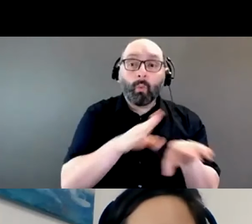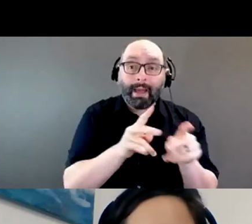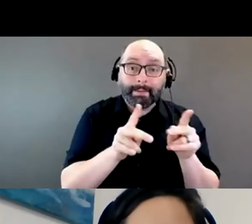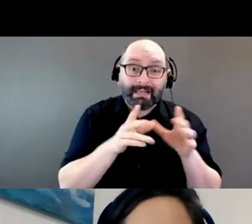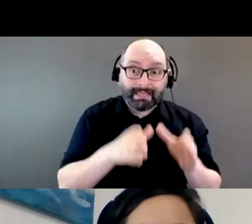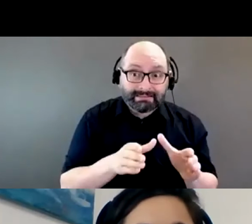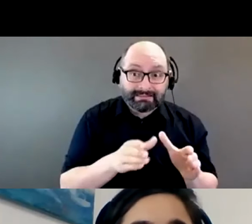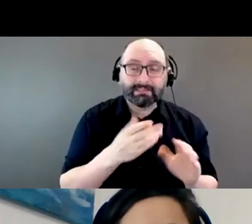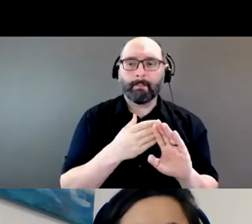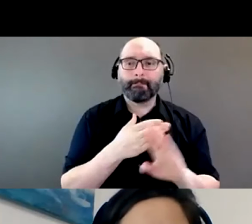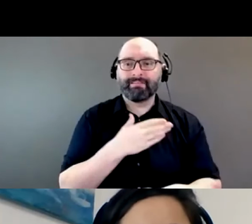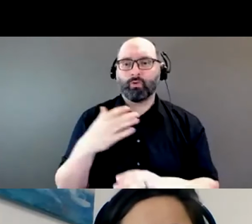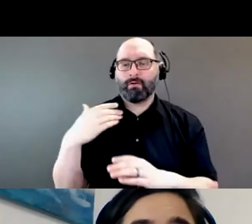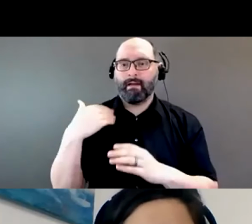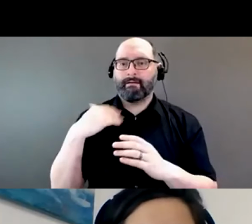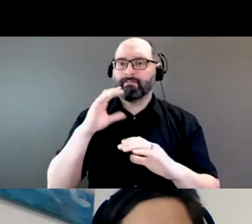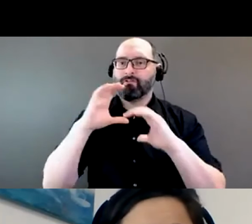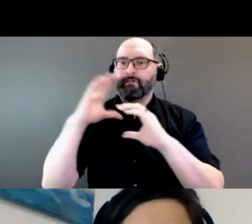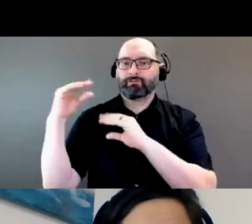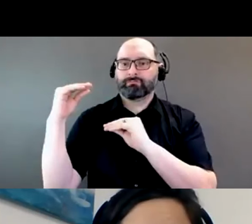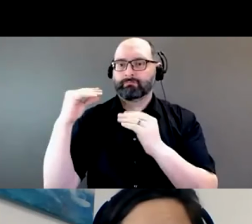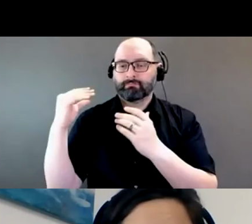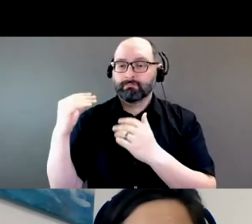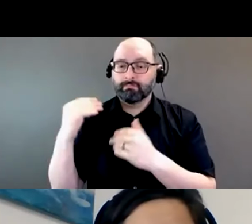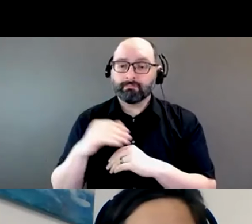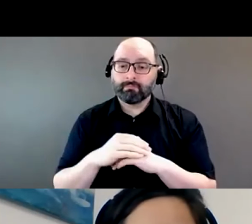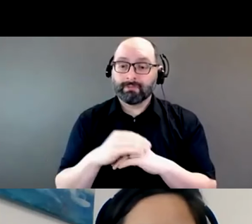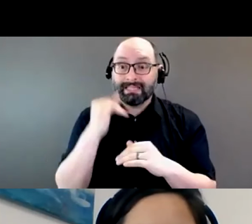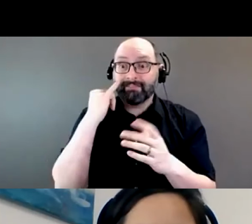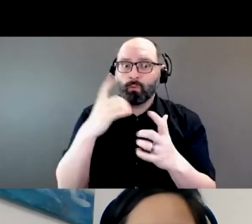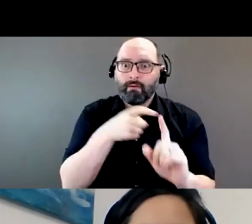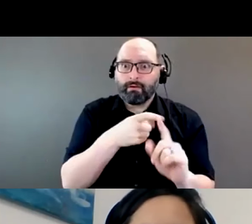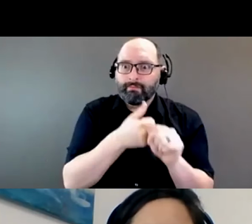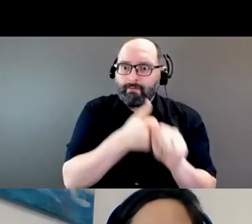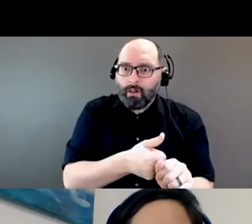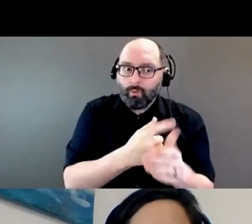conversation, especially if you want them to be able to follow what you're saying.